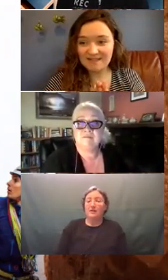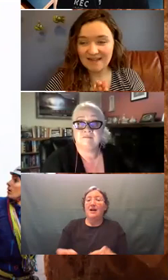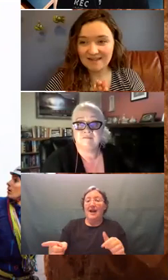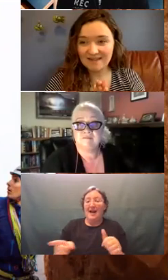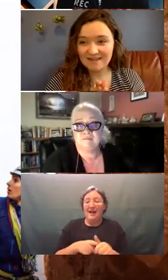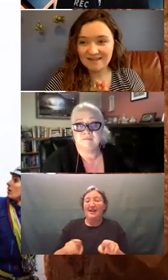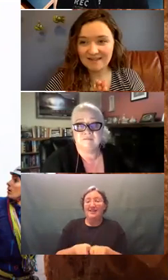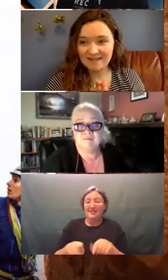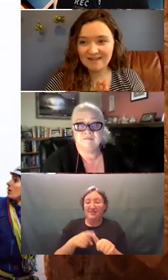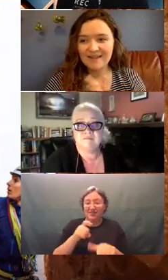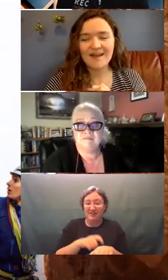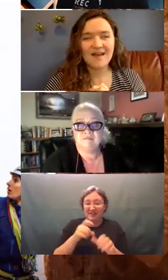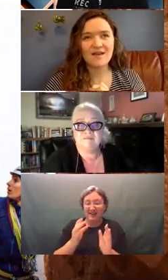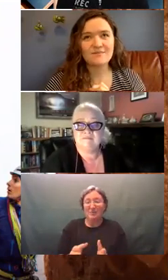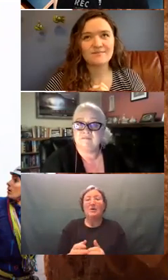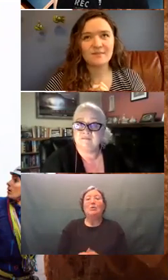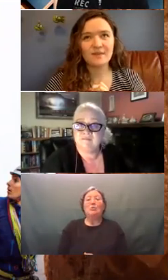in the state? Yeah.